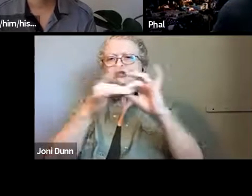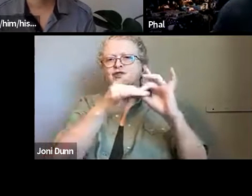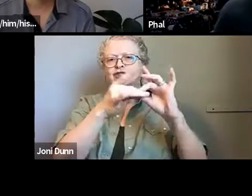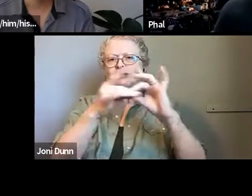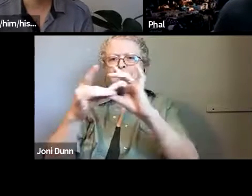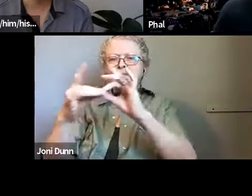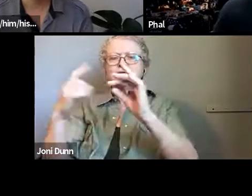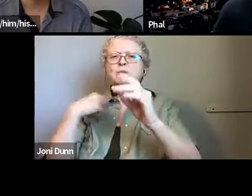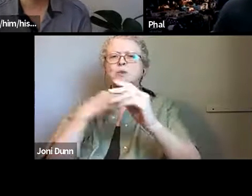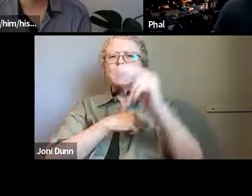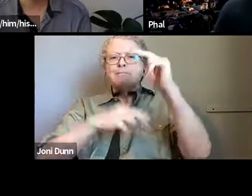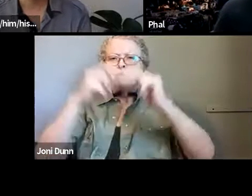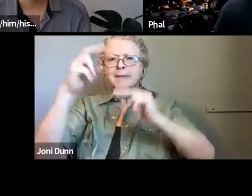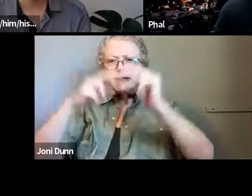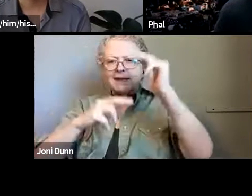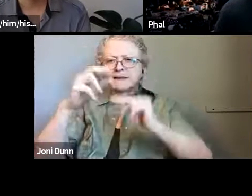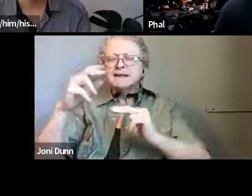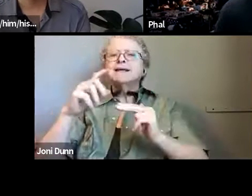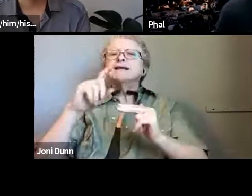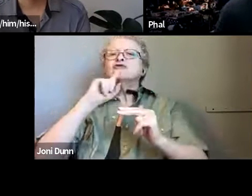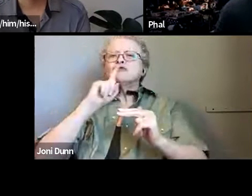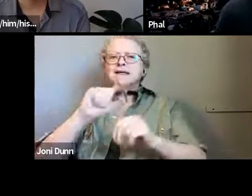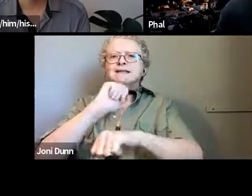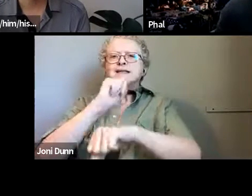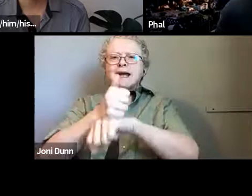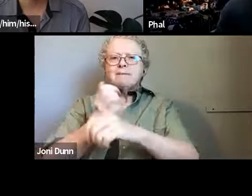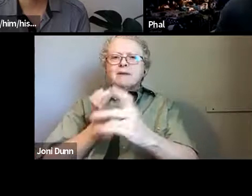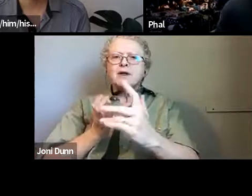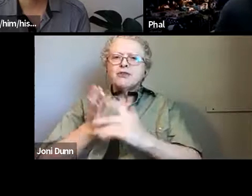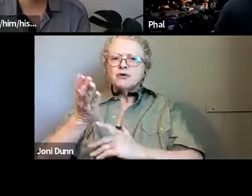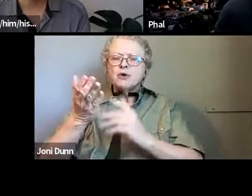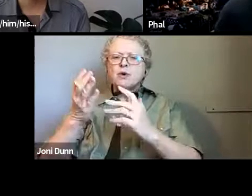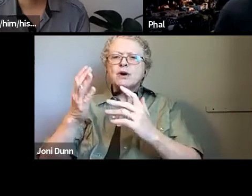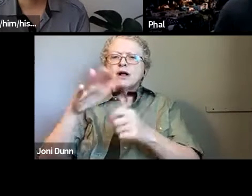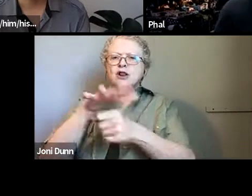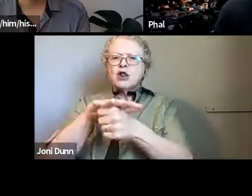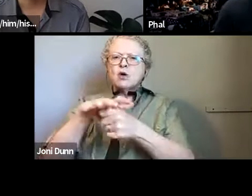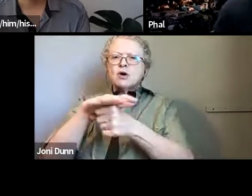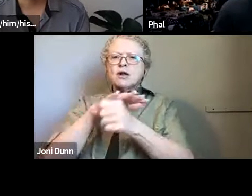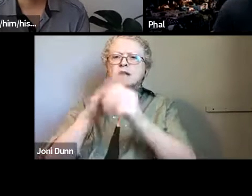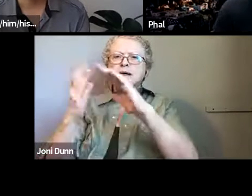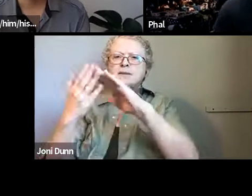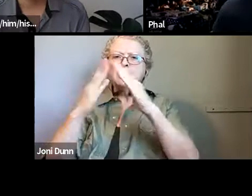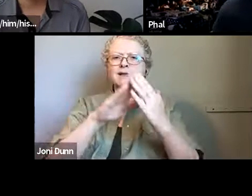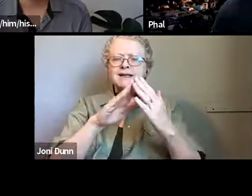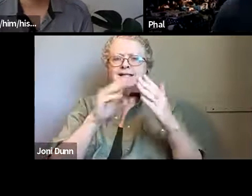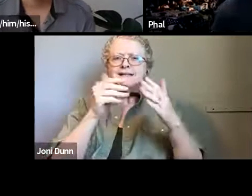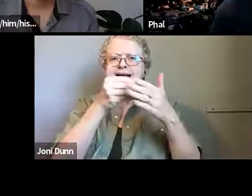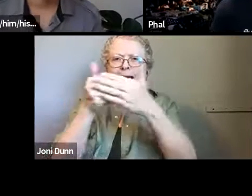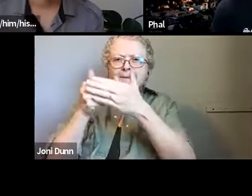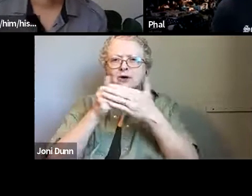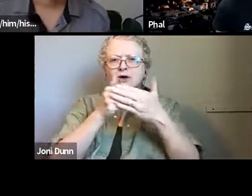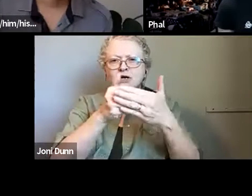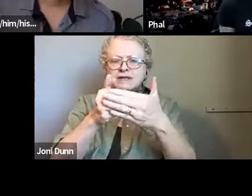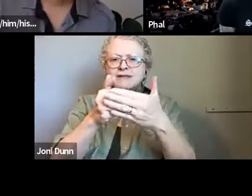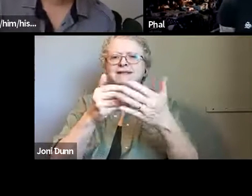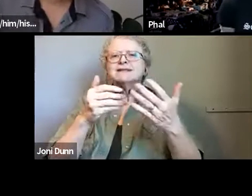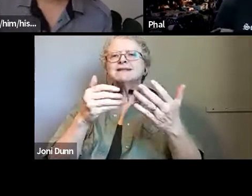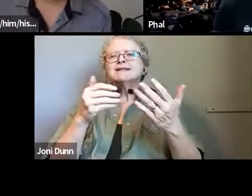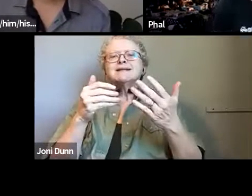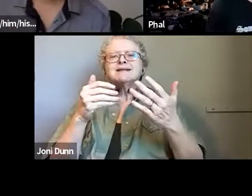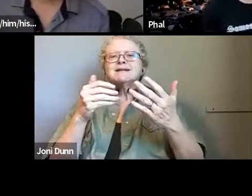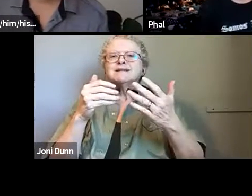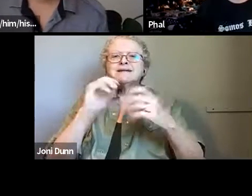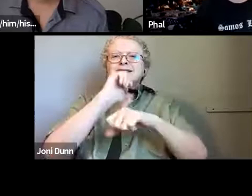practice that is really grounded in the organizing efforts of local communities. So whether that's neighborhood mutual aid groups and the ways that neighborhoods are setting